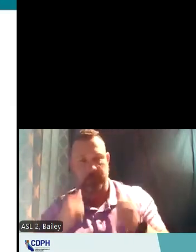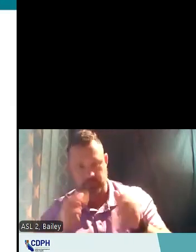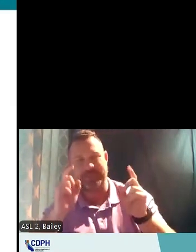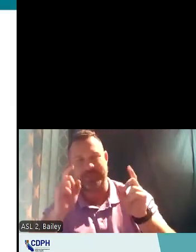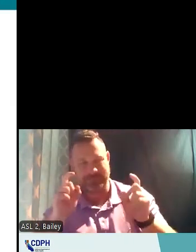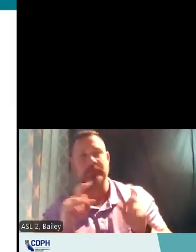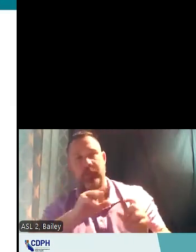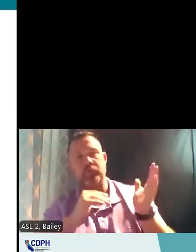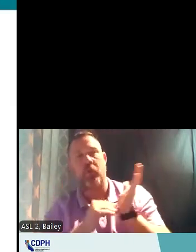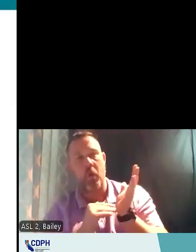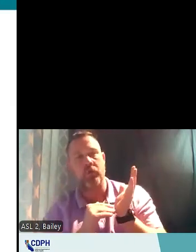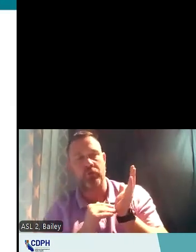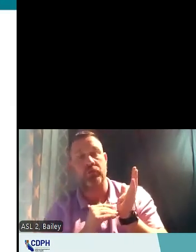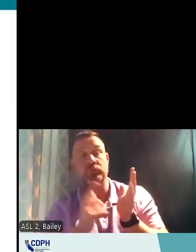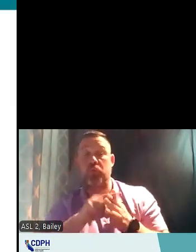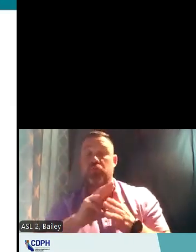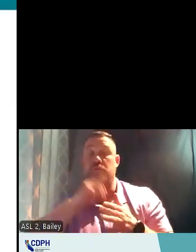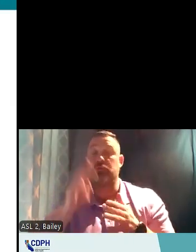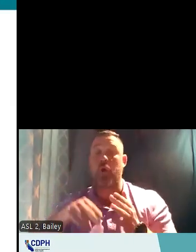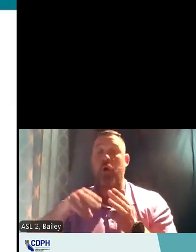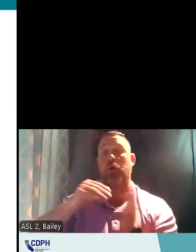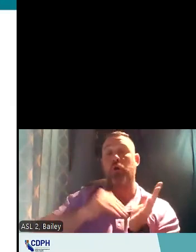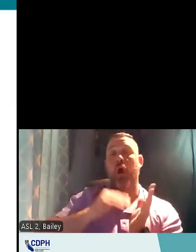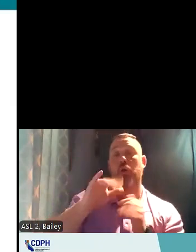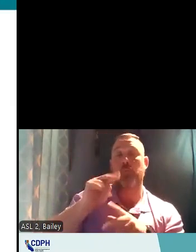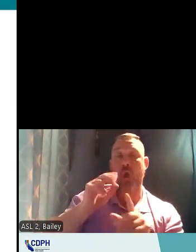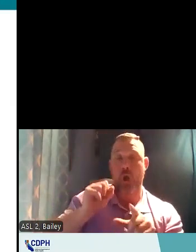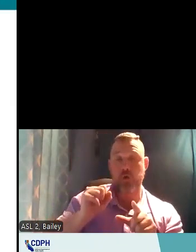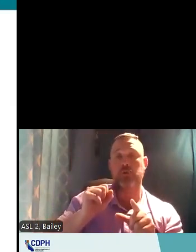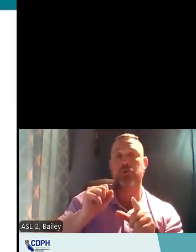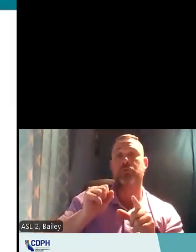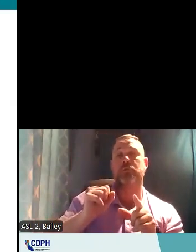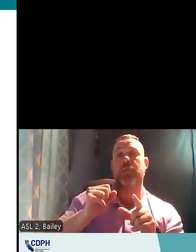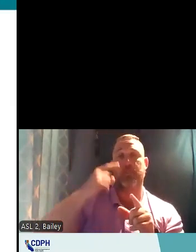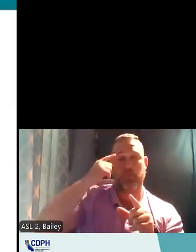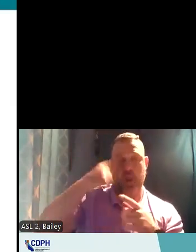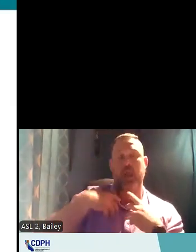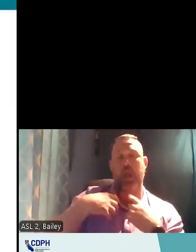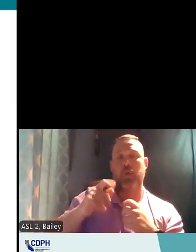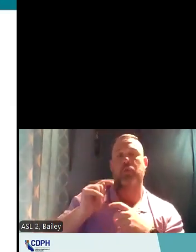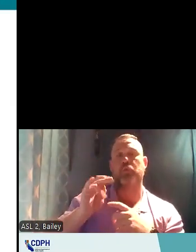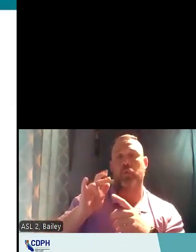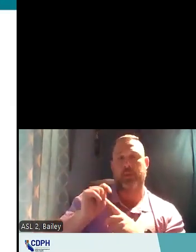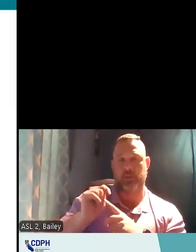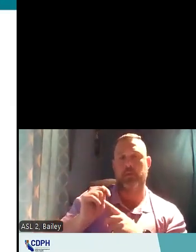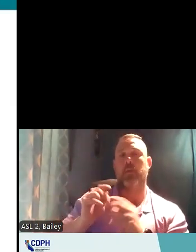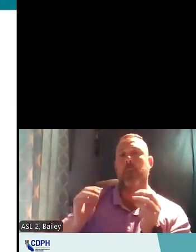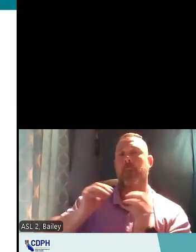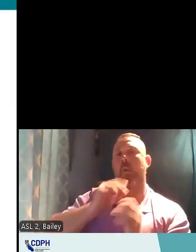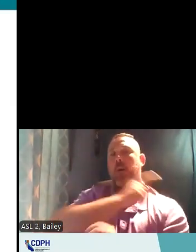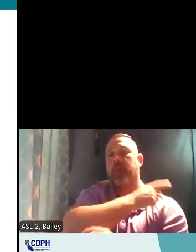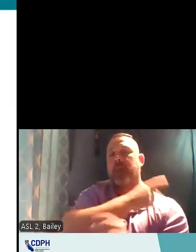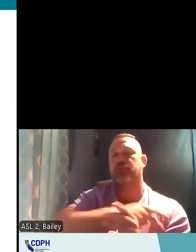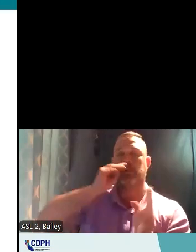doctors. So as a result, Dr. Barnes developed the Brain Health Toolkit, which takes a more